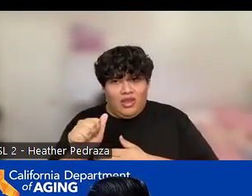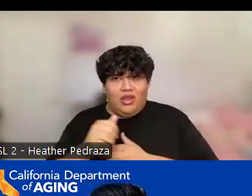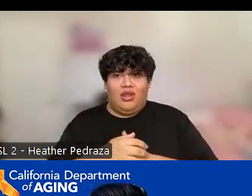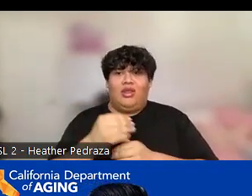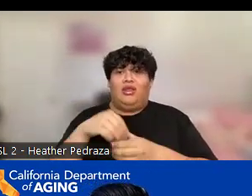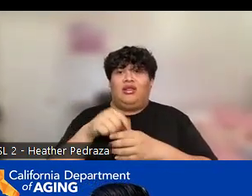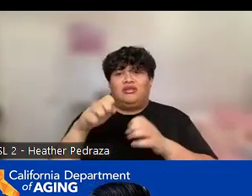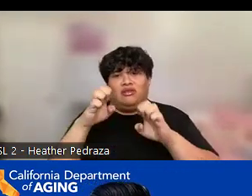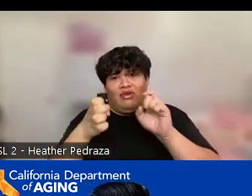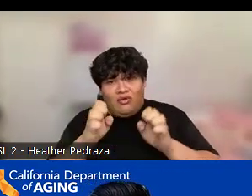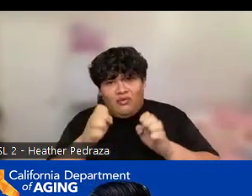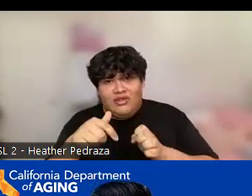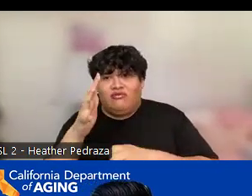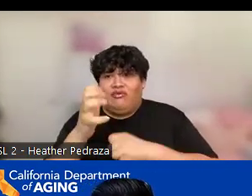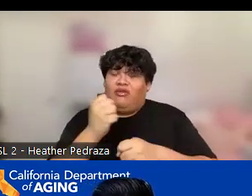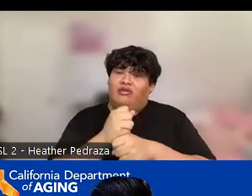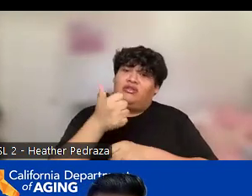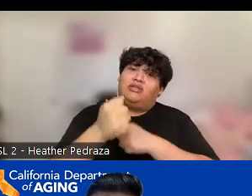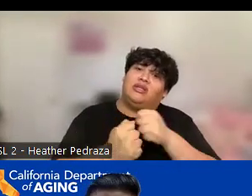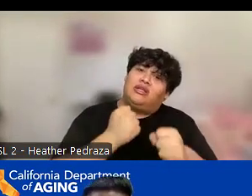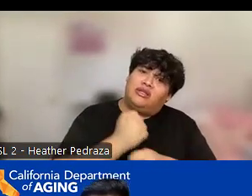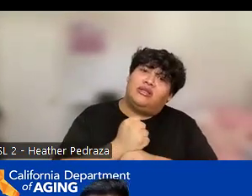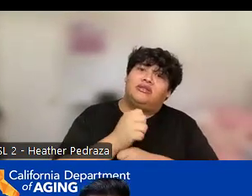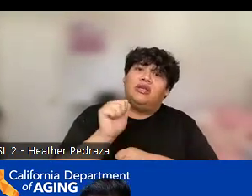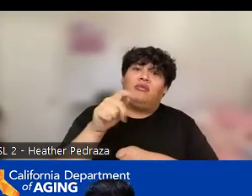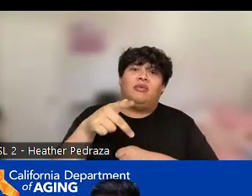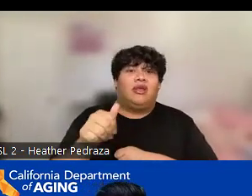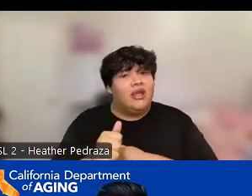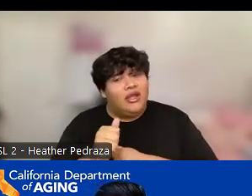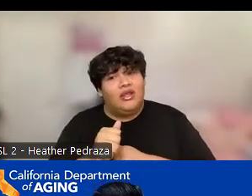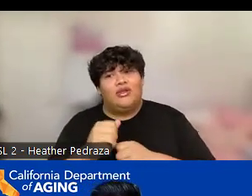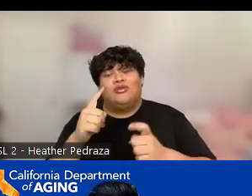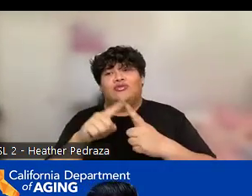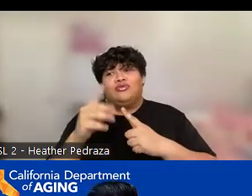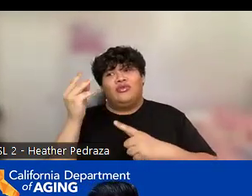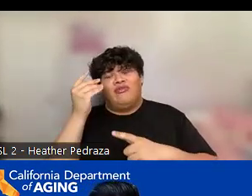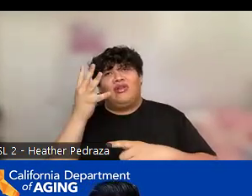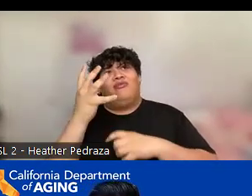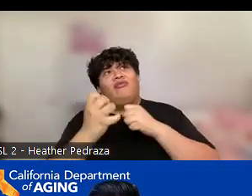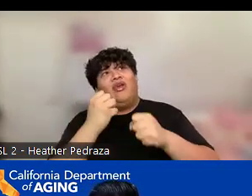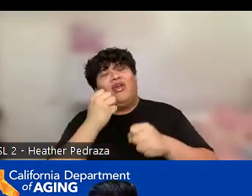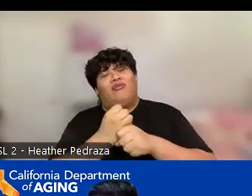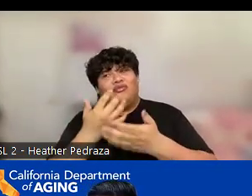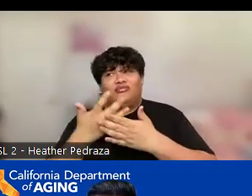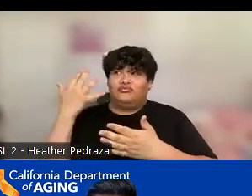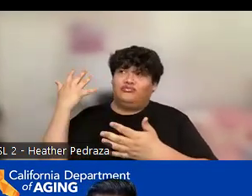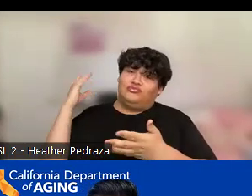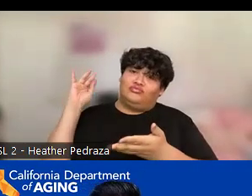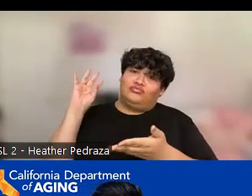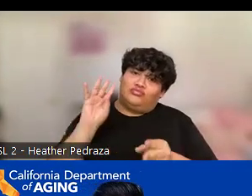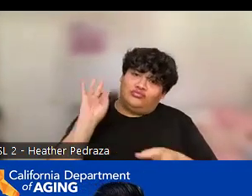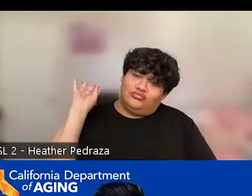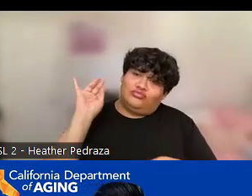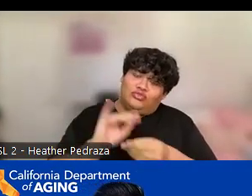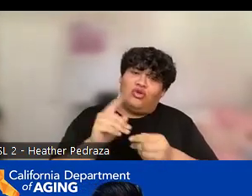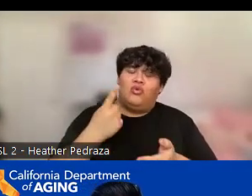because we're 5 years into the 10-year MPA. So we have an opportunity now to reflect on the past 5 years to better understand what's working